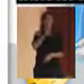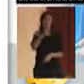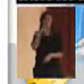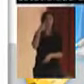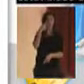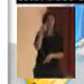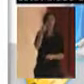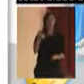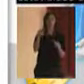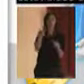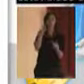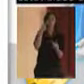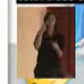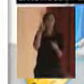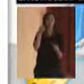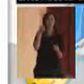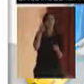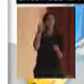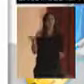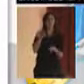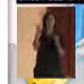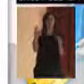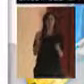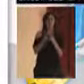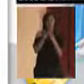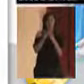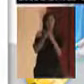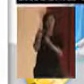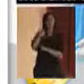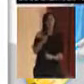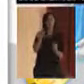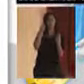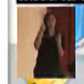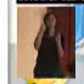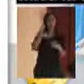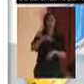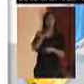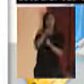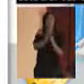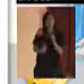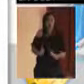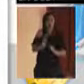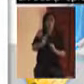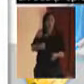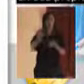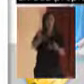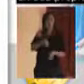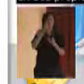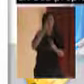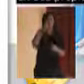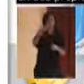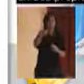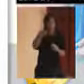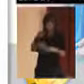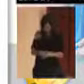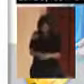studied previously? For this, we provide them a small exercise in which the students have to express what they've said in their